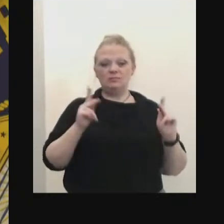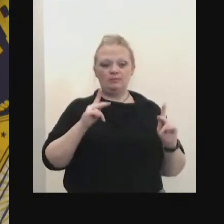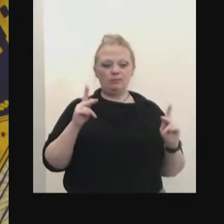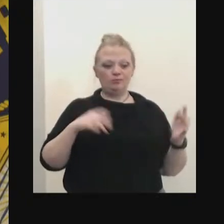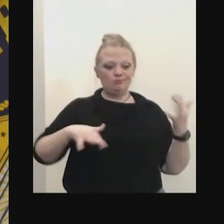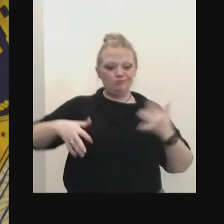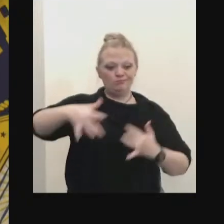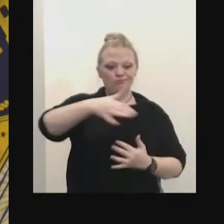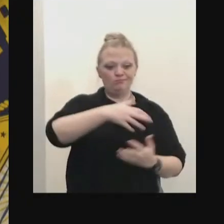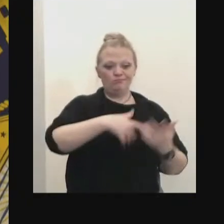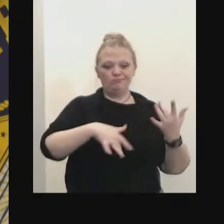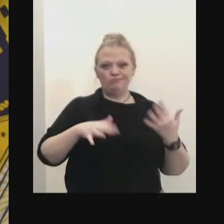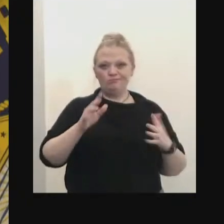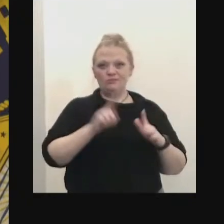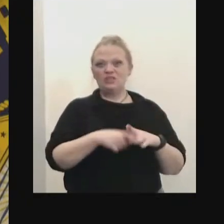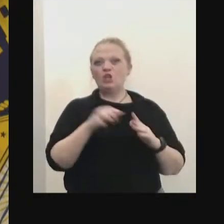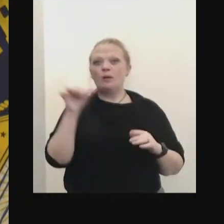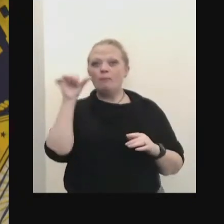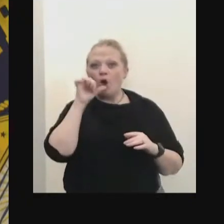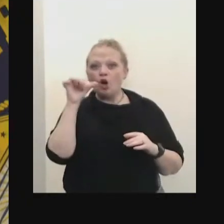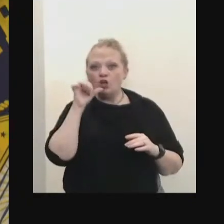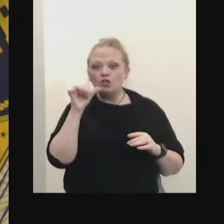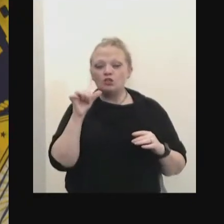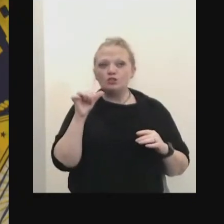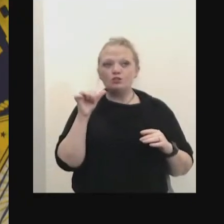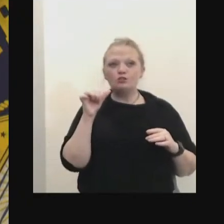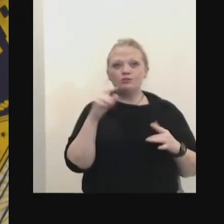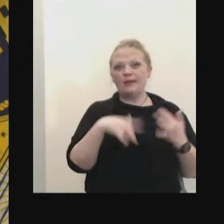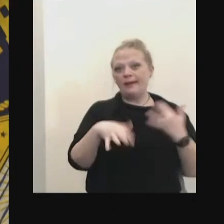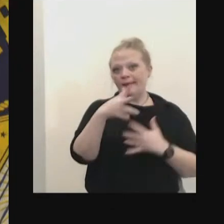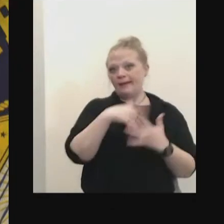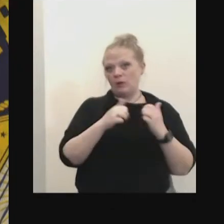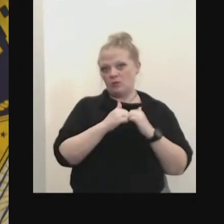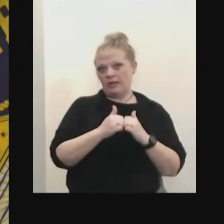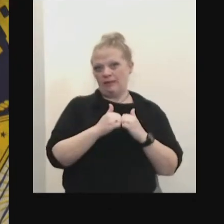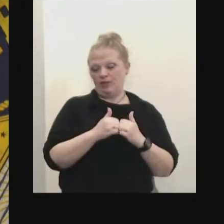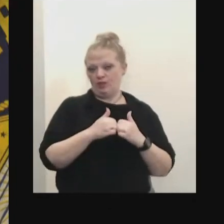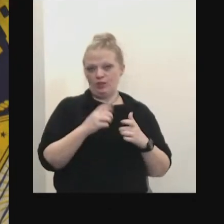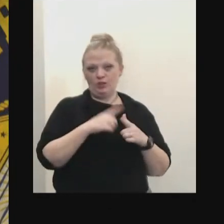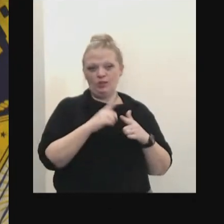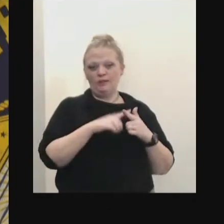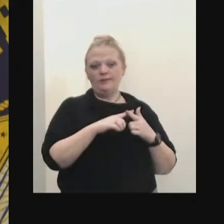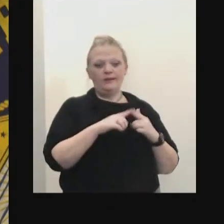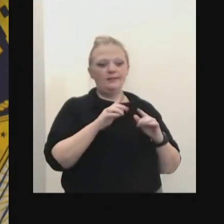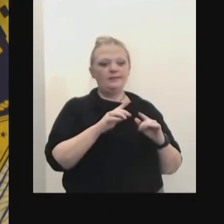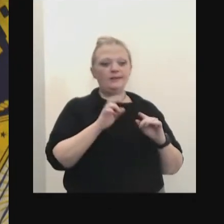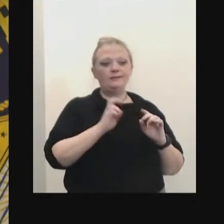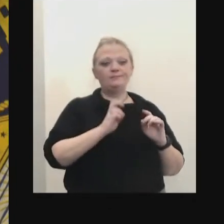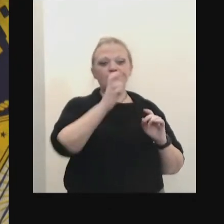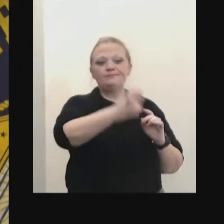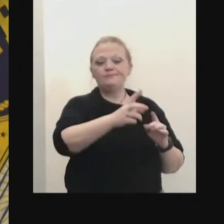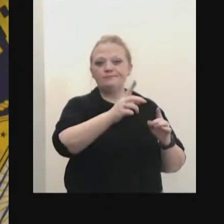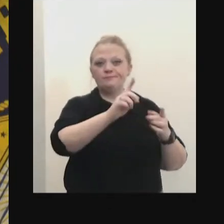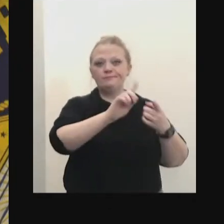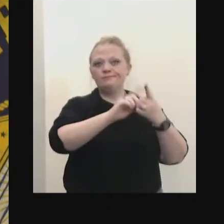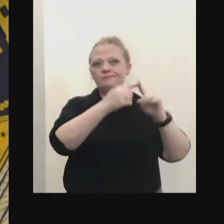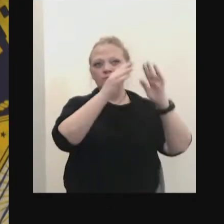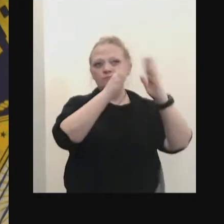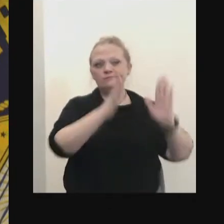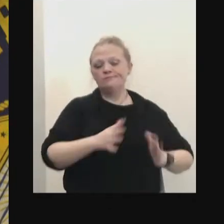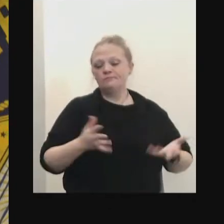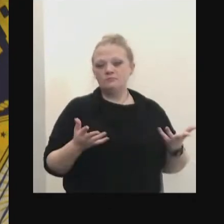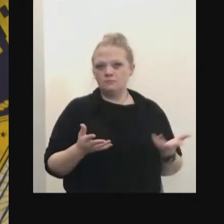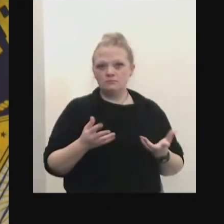starting at bars and, hanging out together and then maybe, going to a friend's house. So, much of the spread